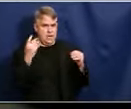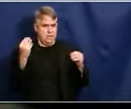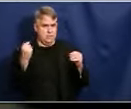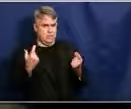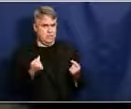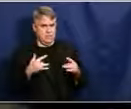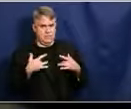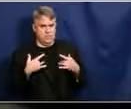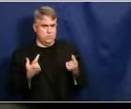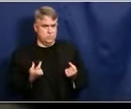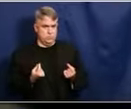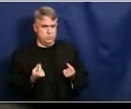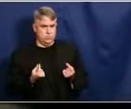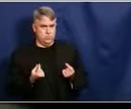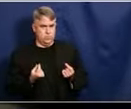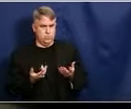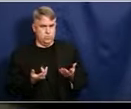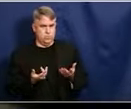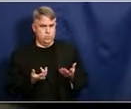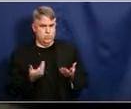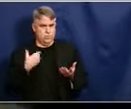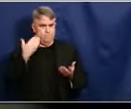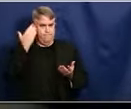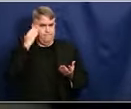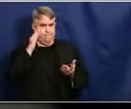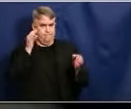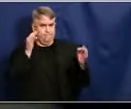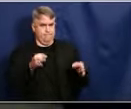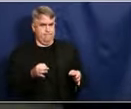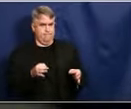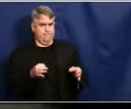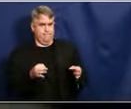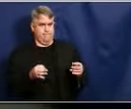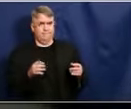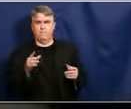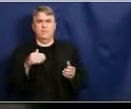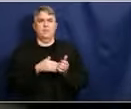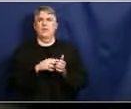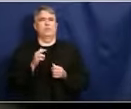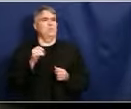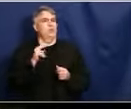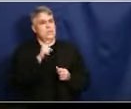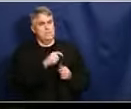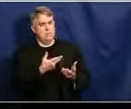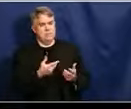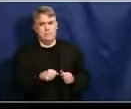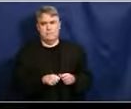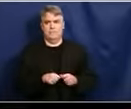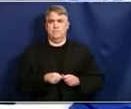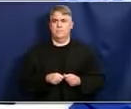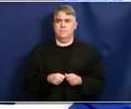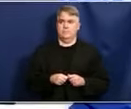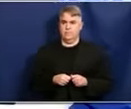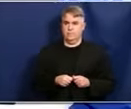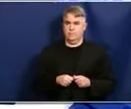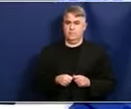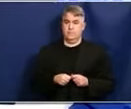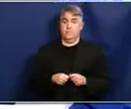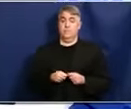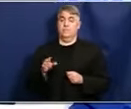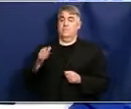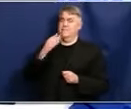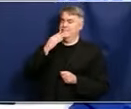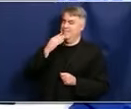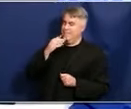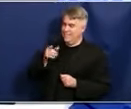get that back. I'm not aware that anything has come out yet, but let me ask Dr. Wooten if she has any more insight on that. Thank you, Chair